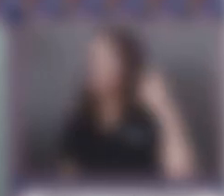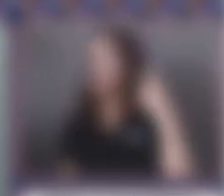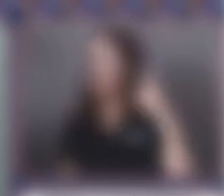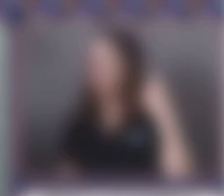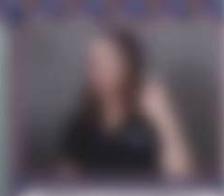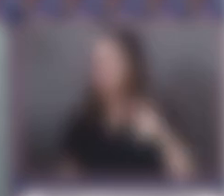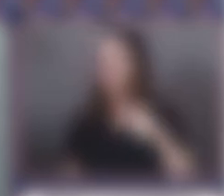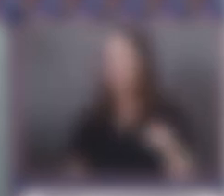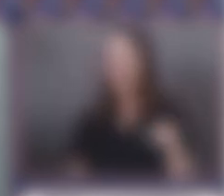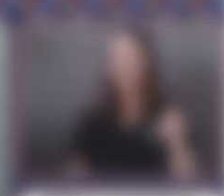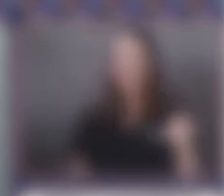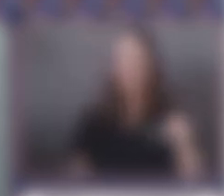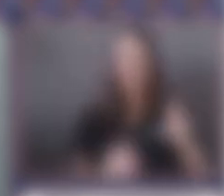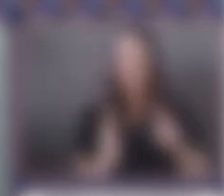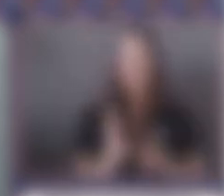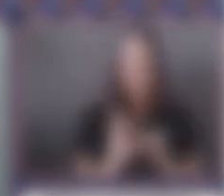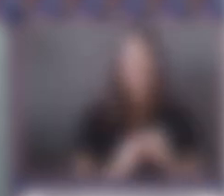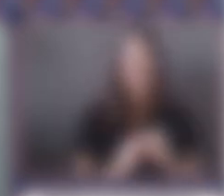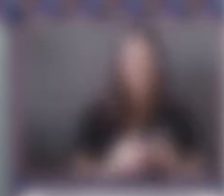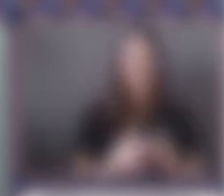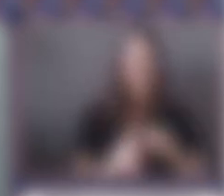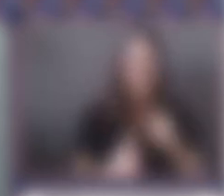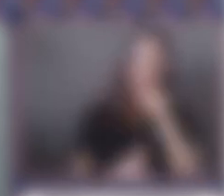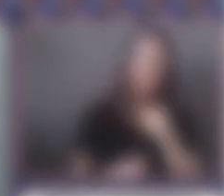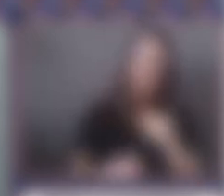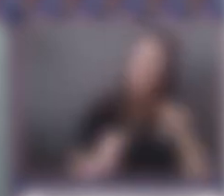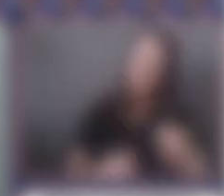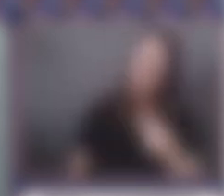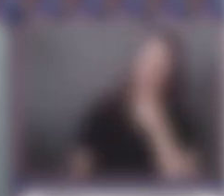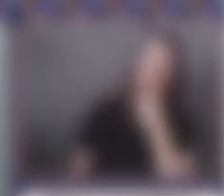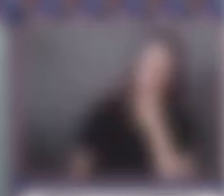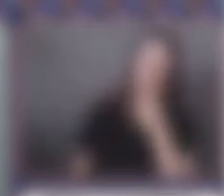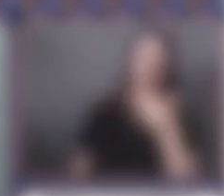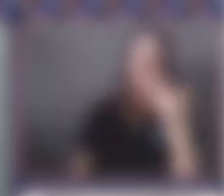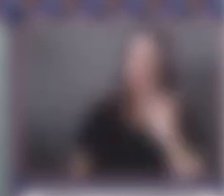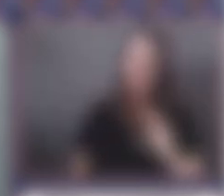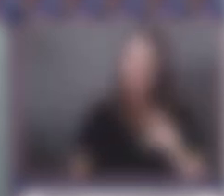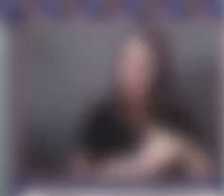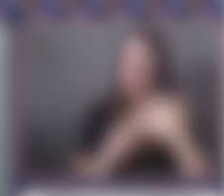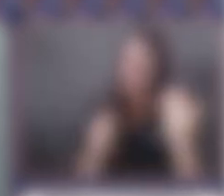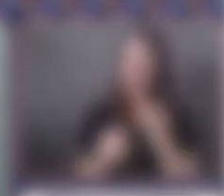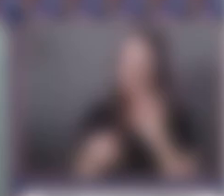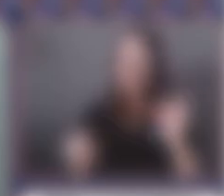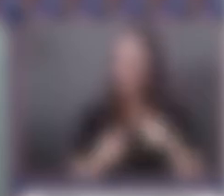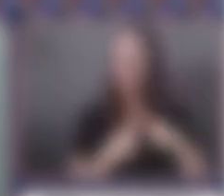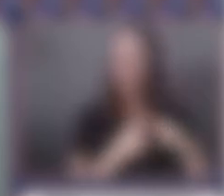a participant's status. The NDIA, of course, would only do this in instances where there is not a valid